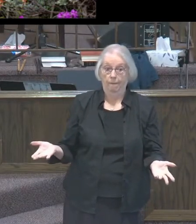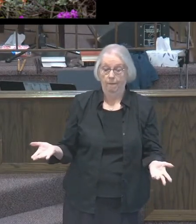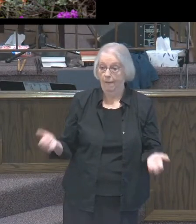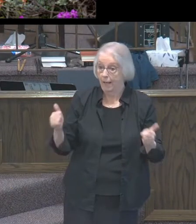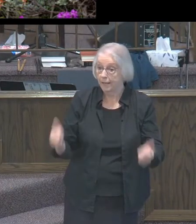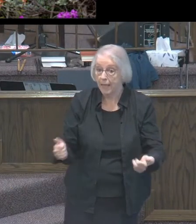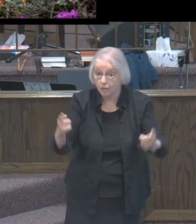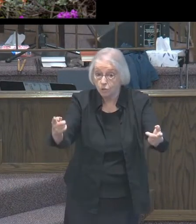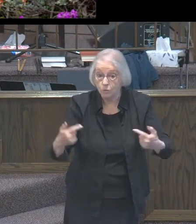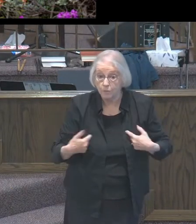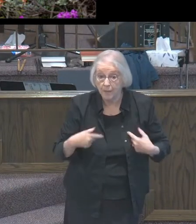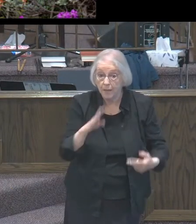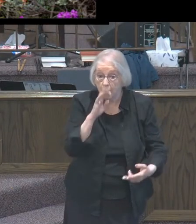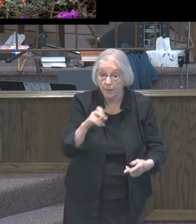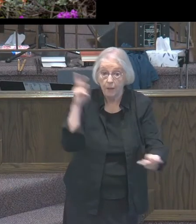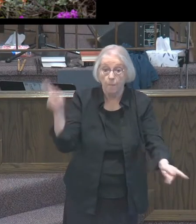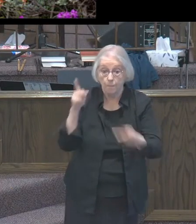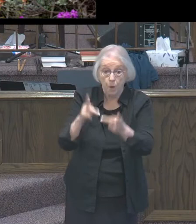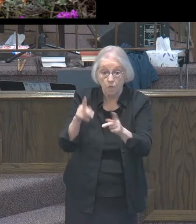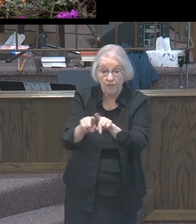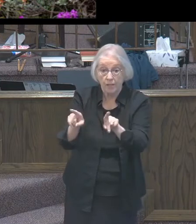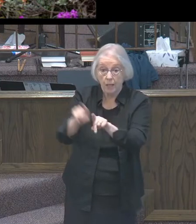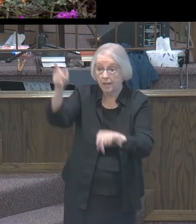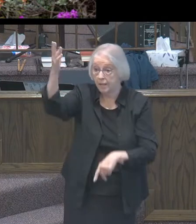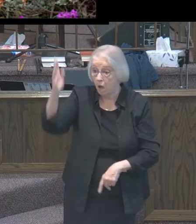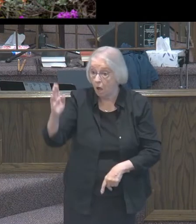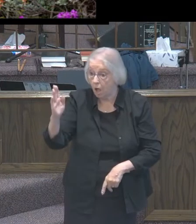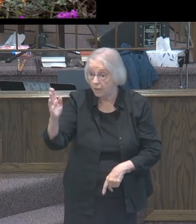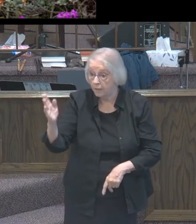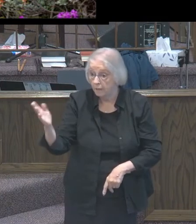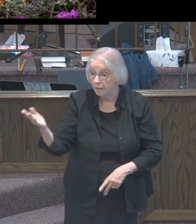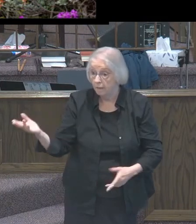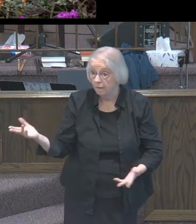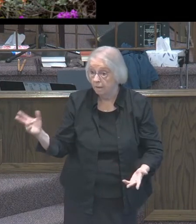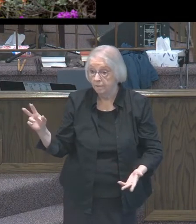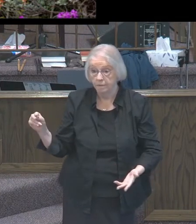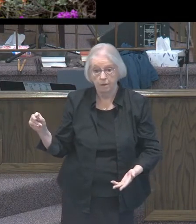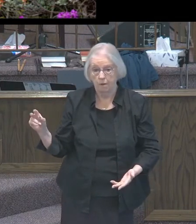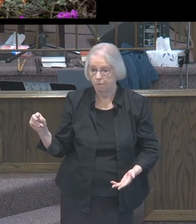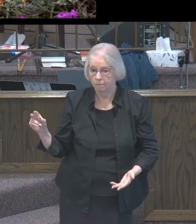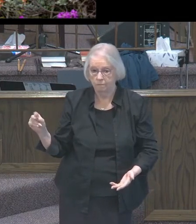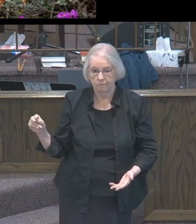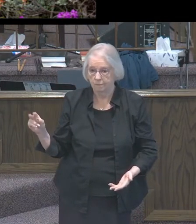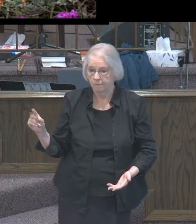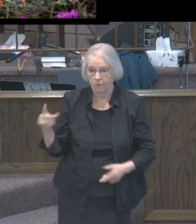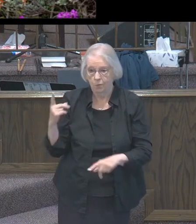And the rest of this Sermon on the Mount is Jesus raising the bar, raising the standards for life.